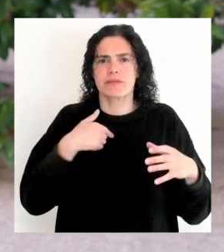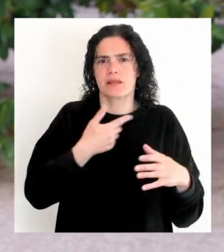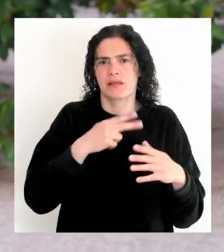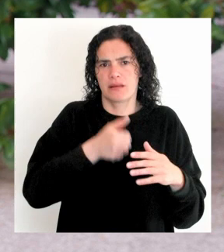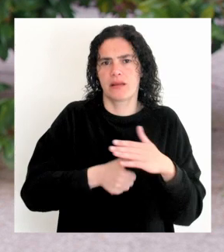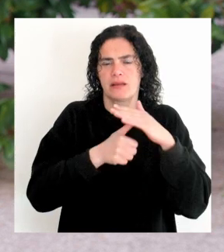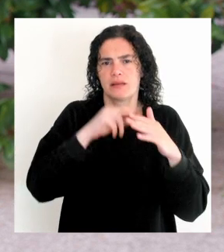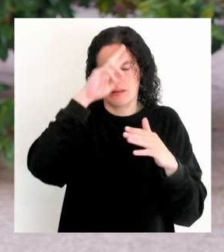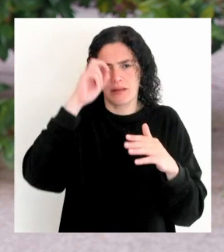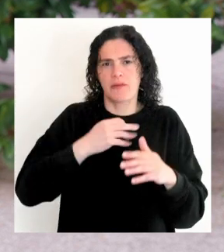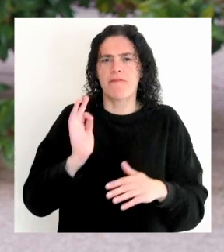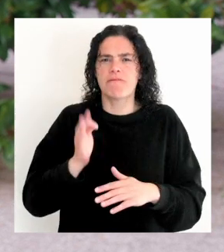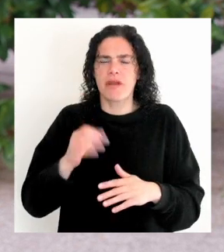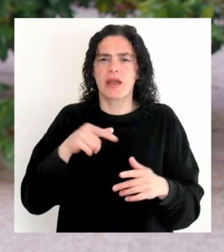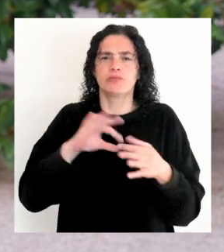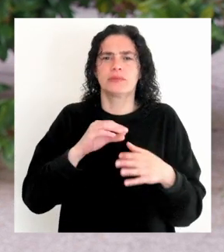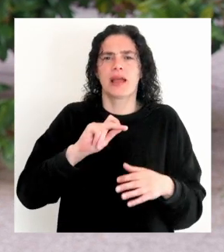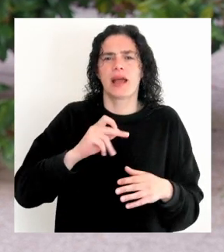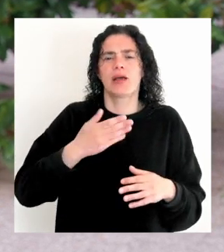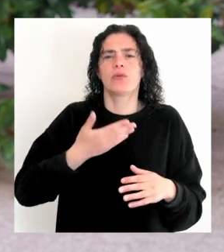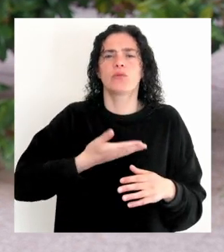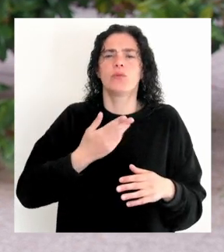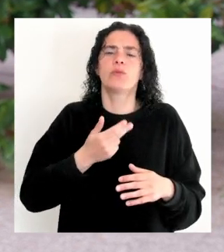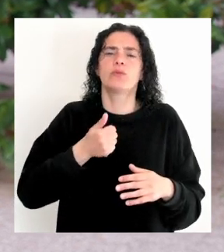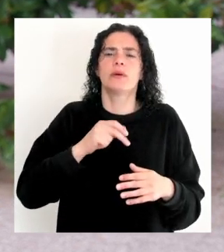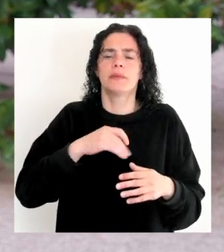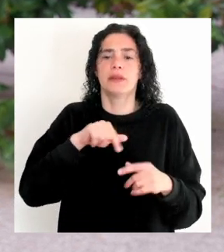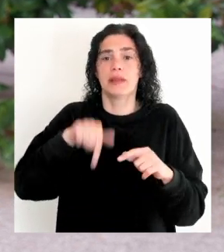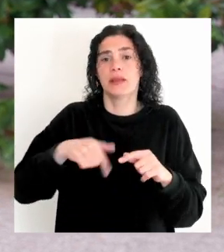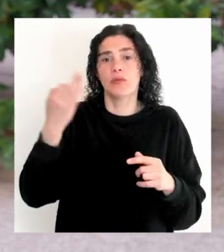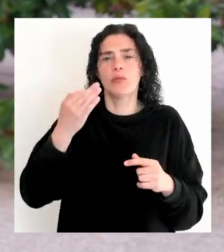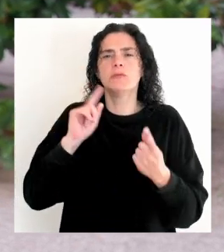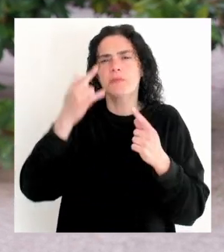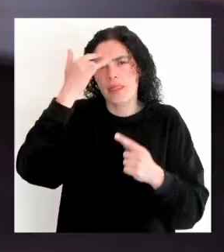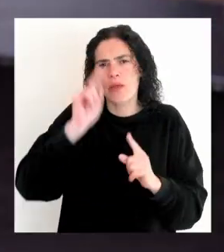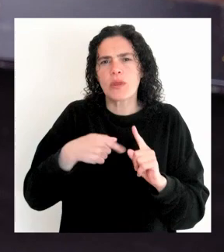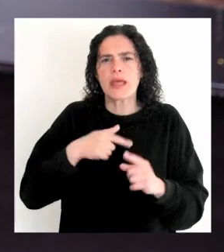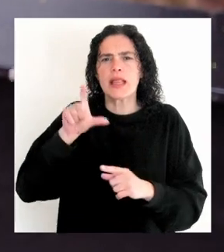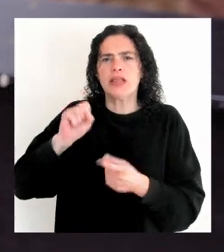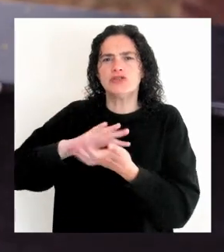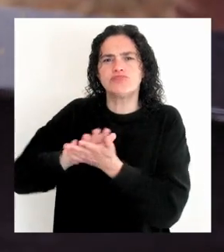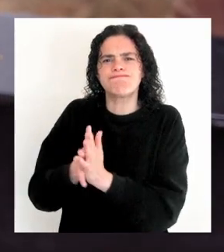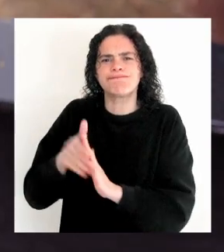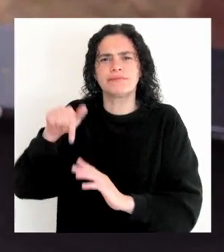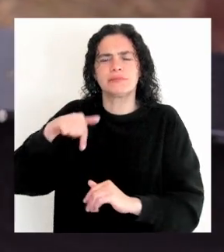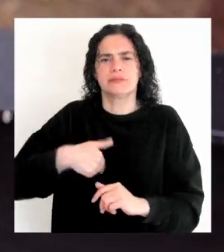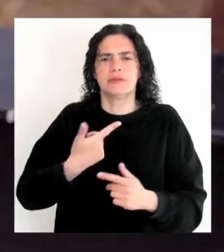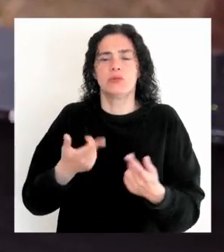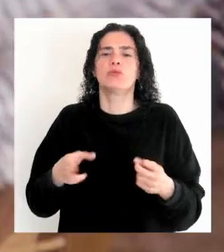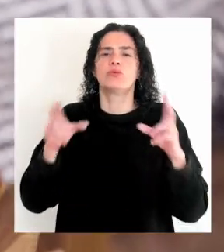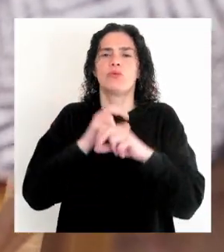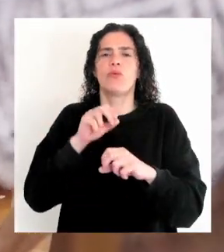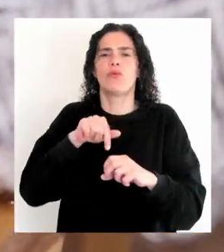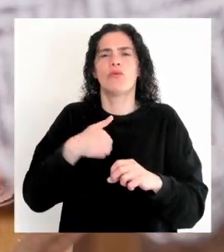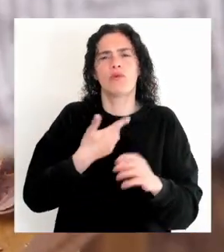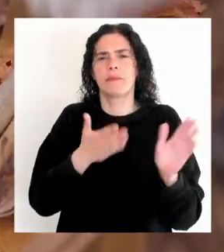from Athens, metal rails from Abu Dhabi. And for Porto it was the idea of compost and working with compost. That was the new production